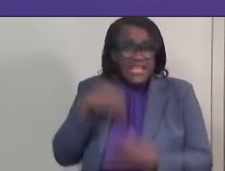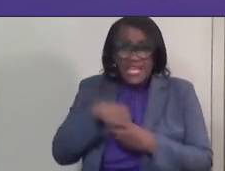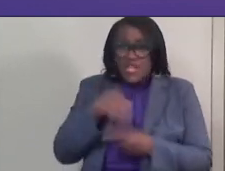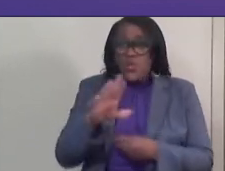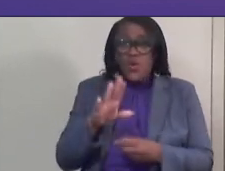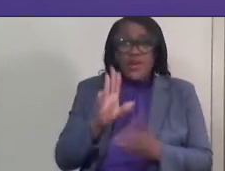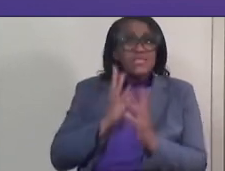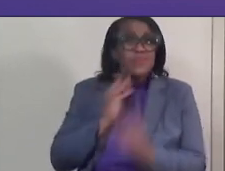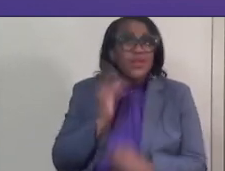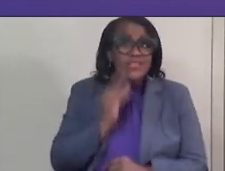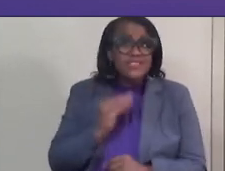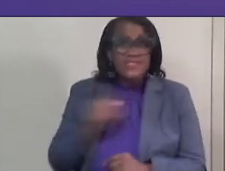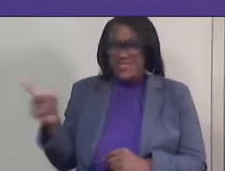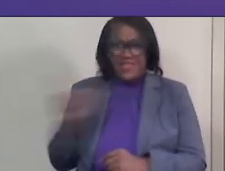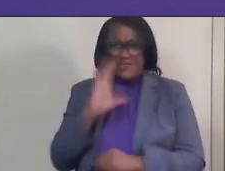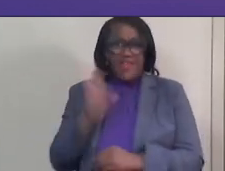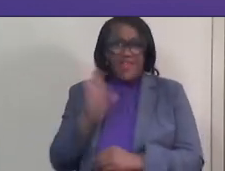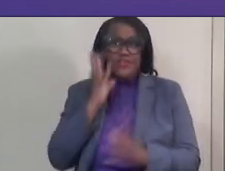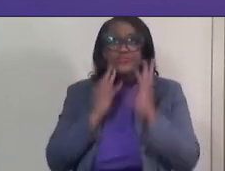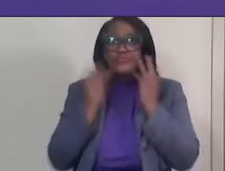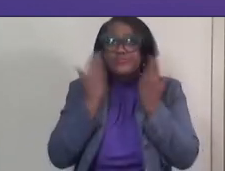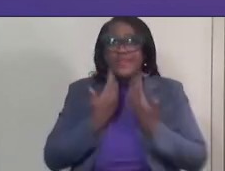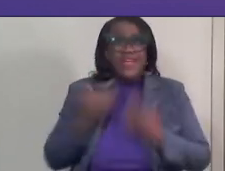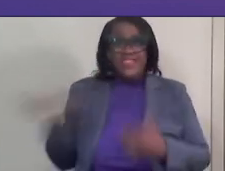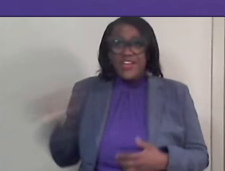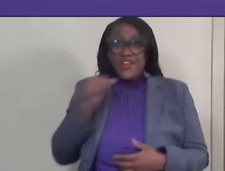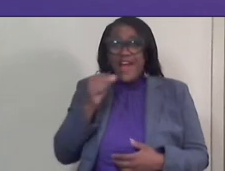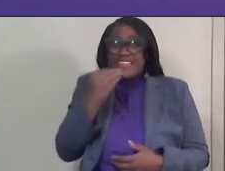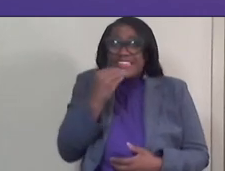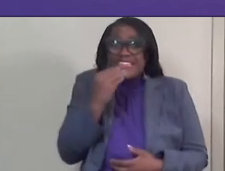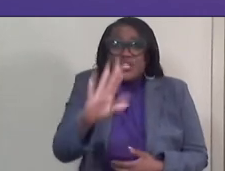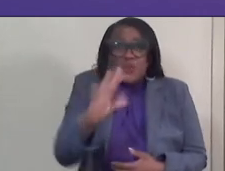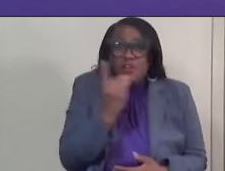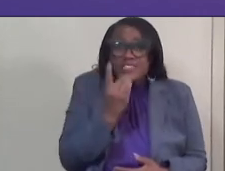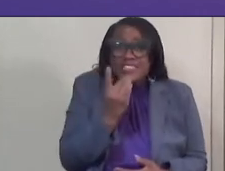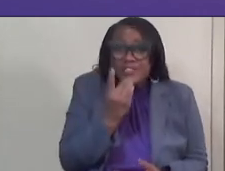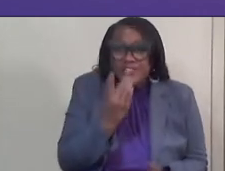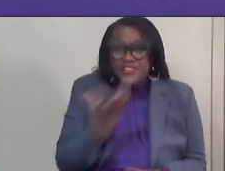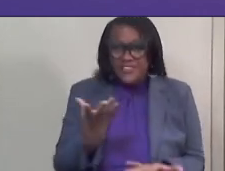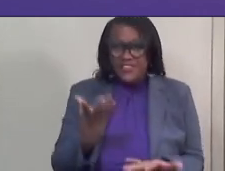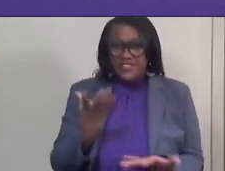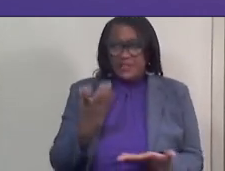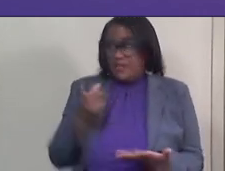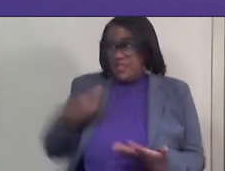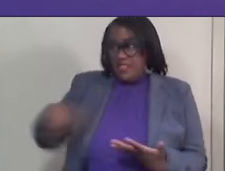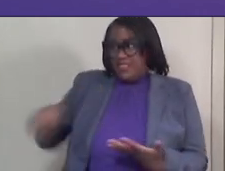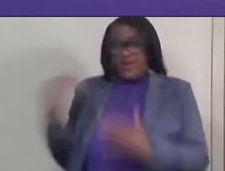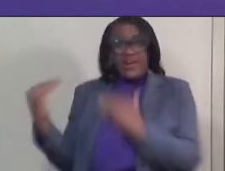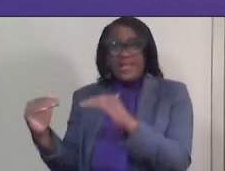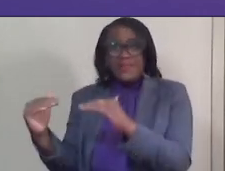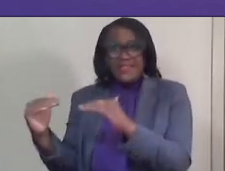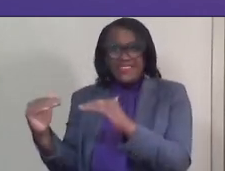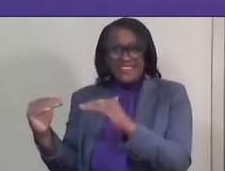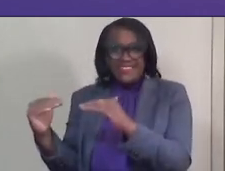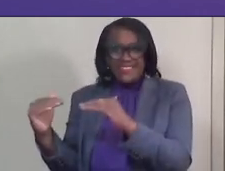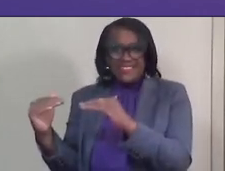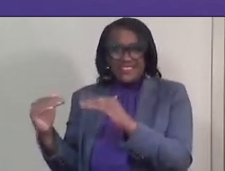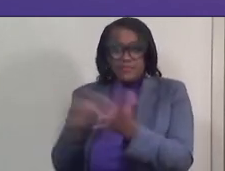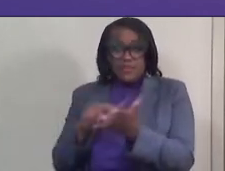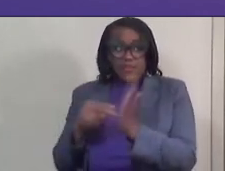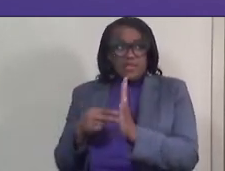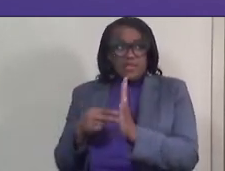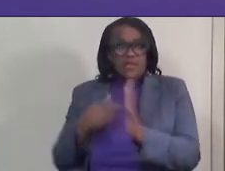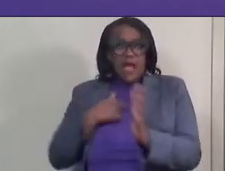They're not on your dinner plate. So there's only so much they could do. And it's really driven me even more because